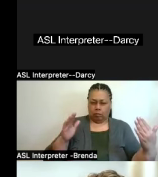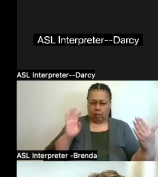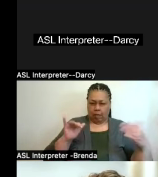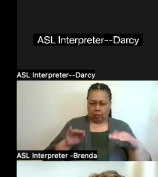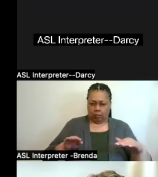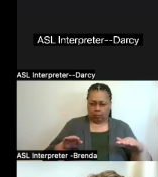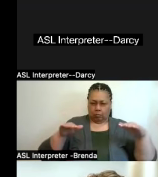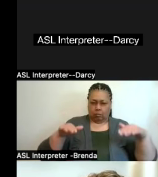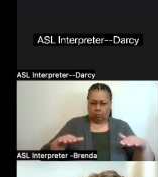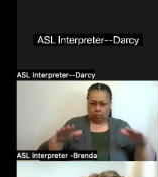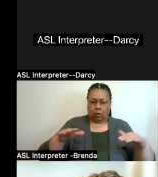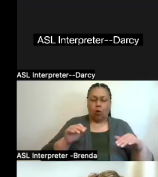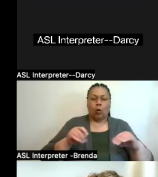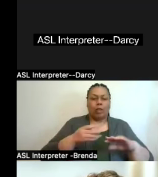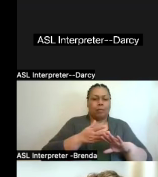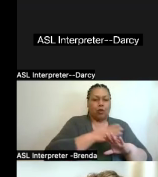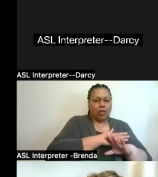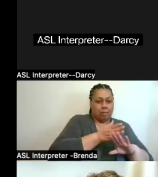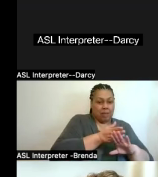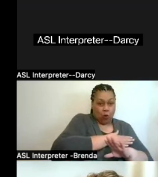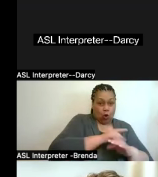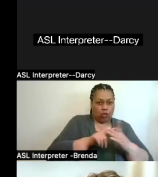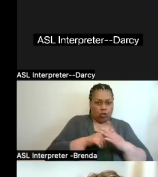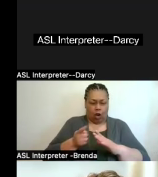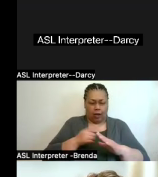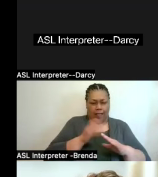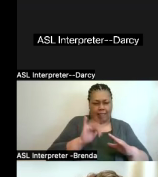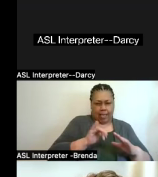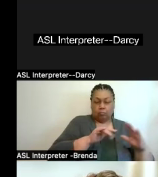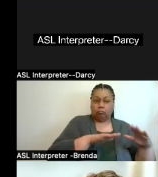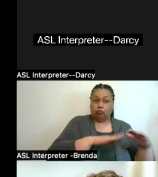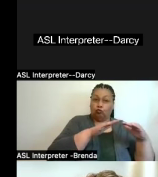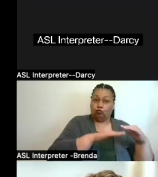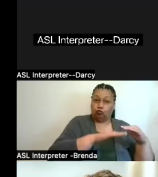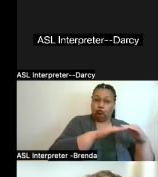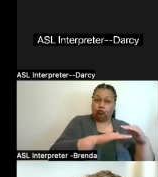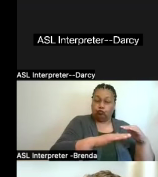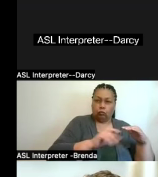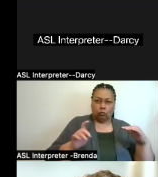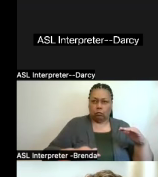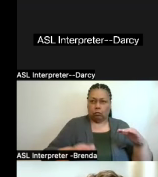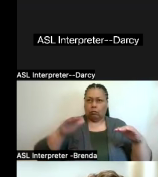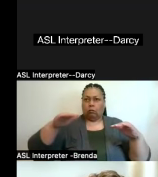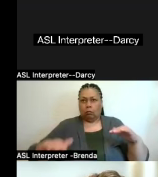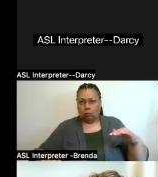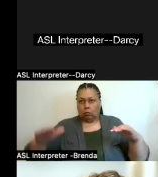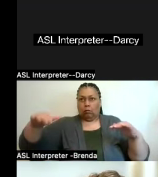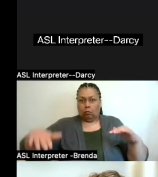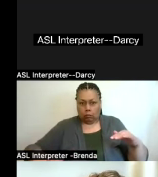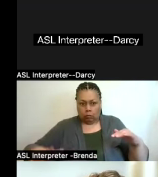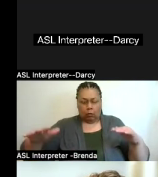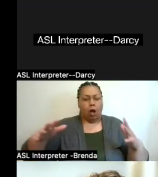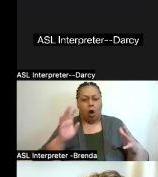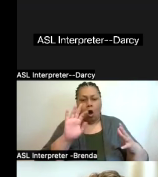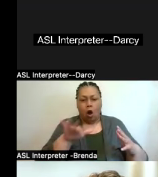a set of pre-computed ground motion distribution templates. And based on the best matching template, that will